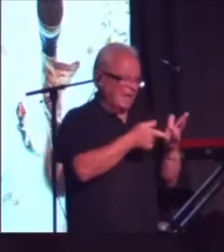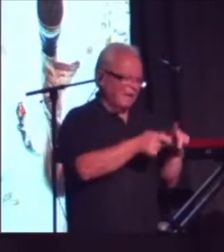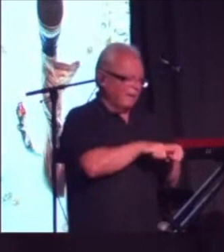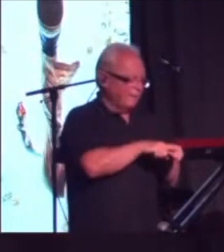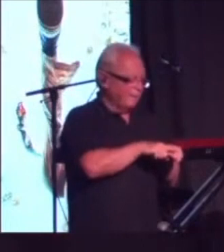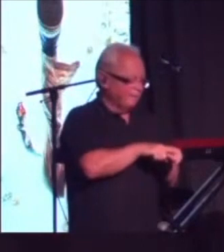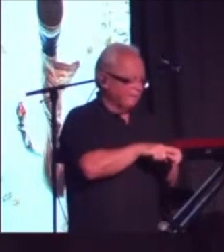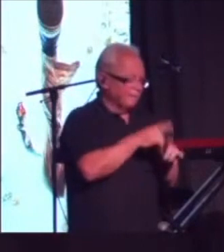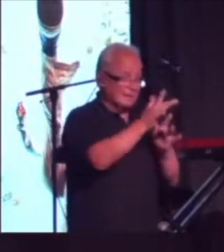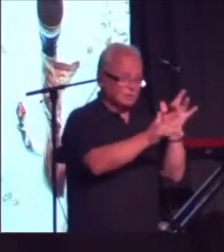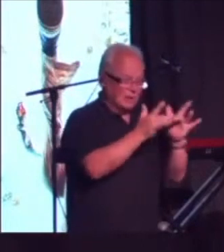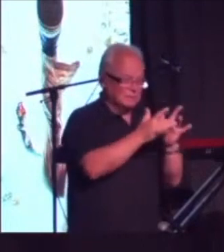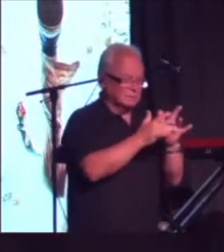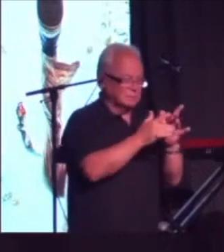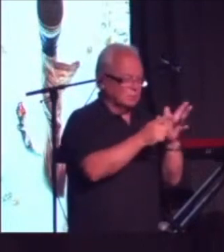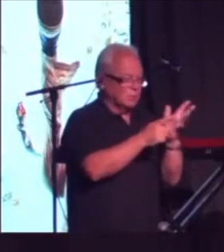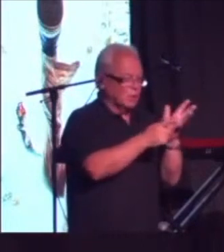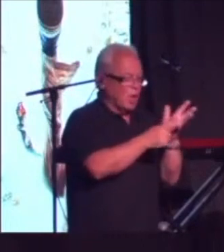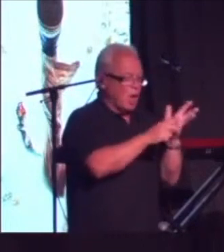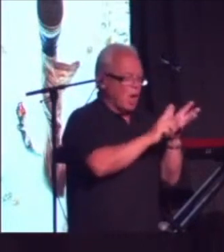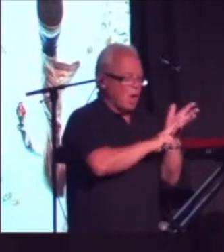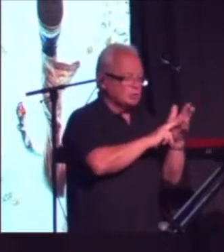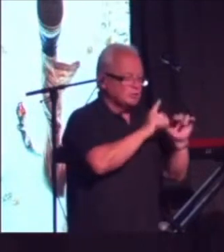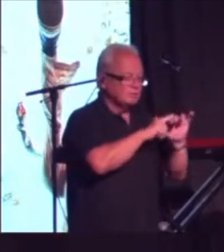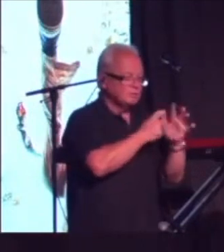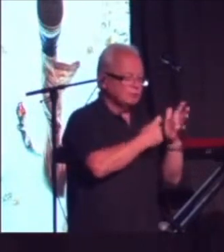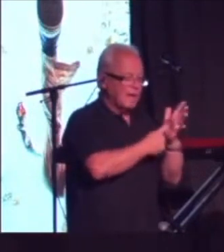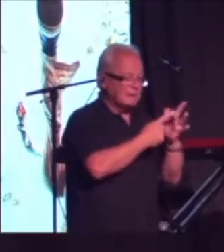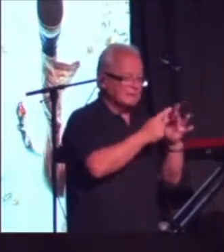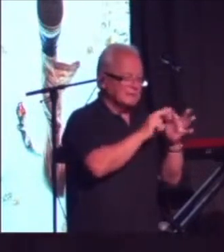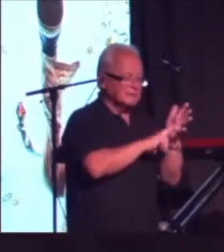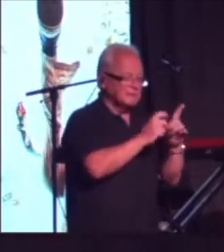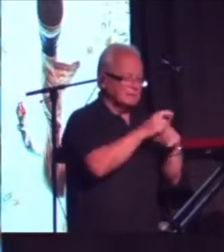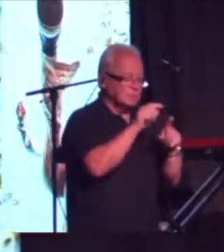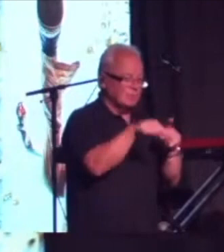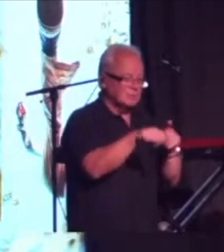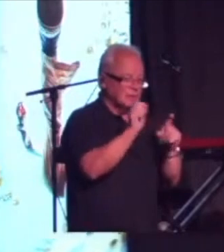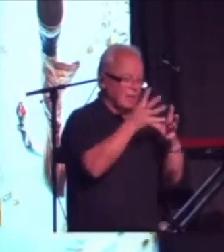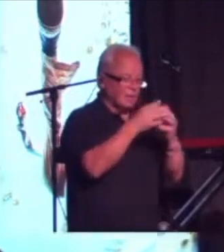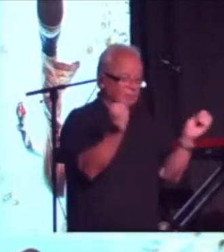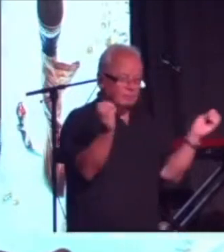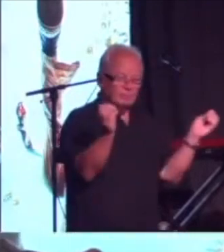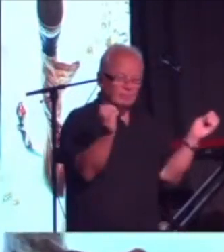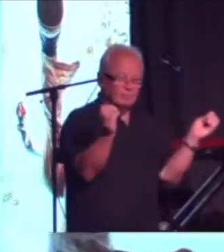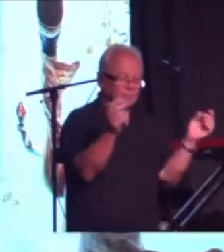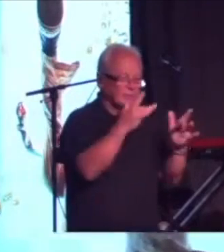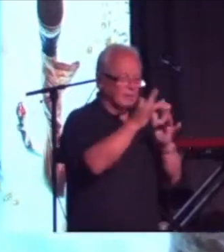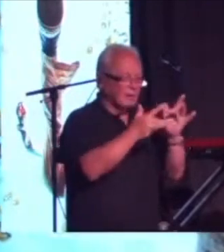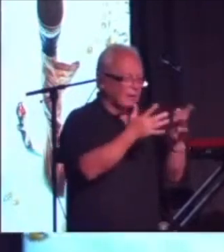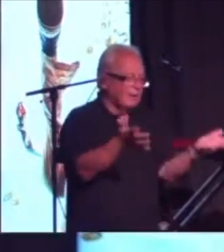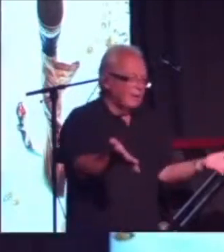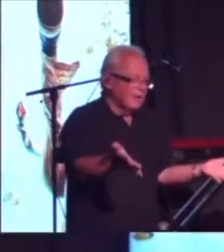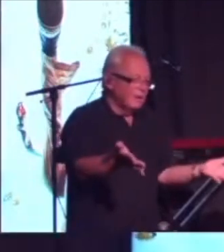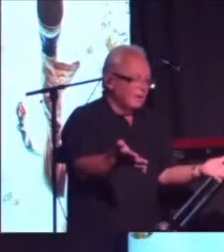button on David. Now you ask yourself, how did Saul go from loving David,